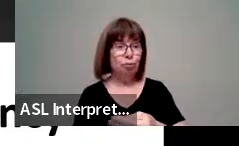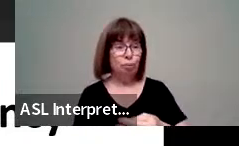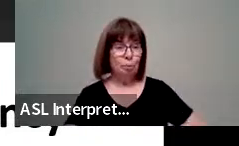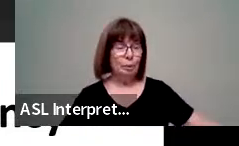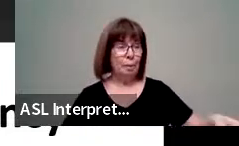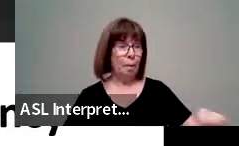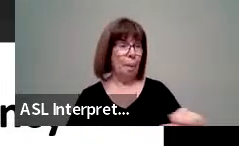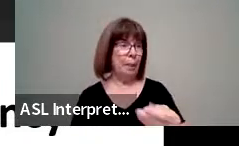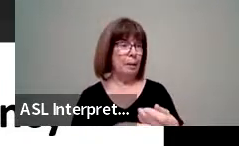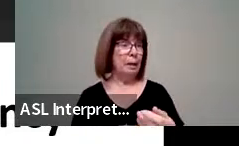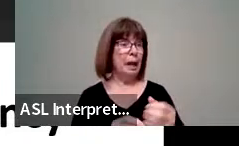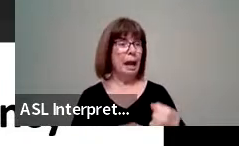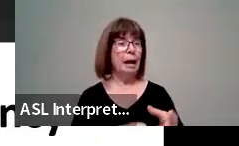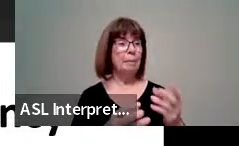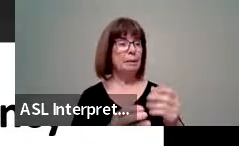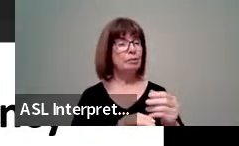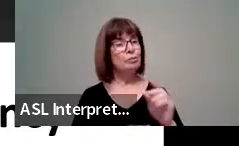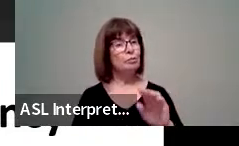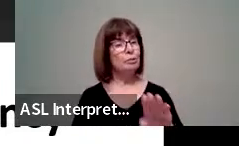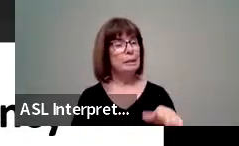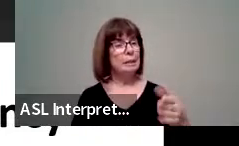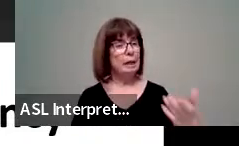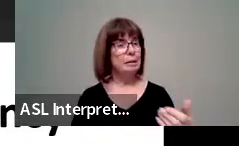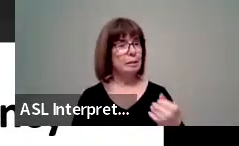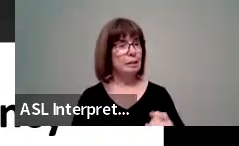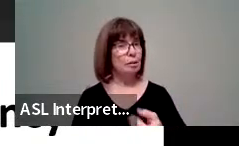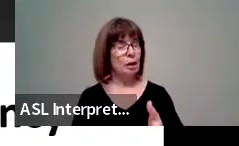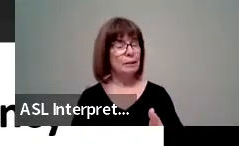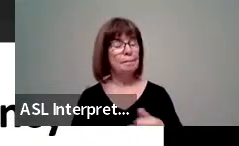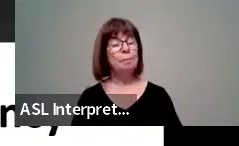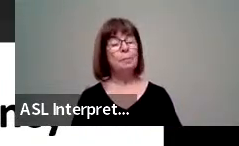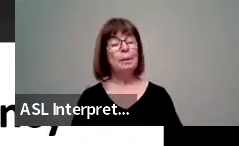here, and vaccine booster uptake,